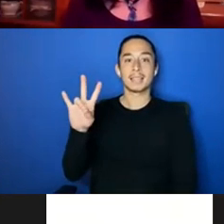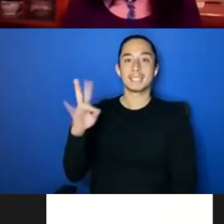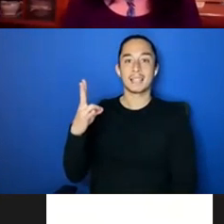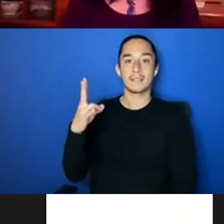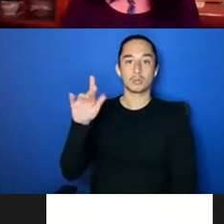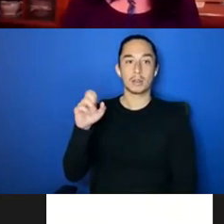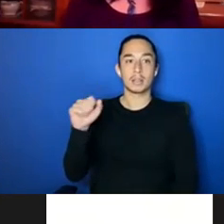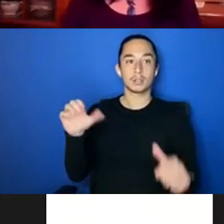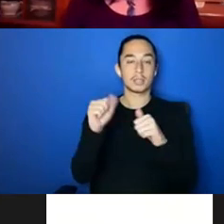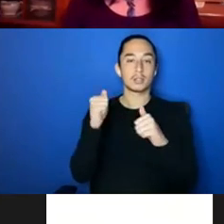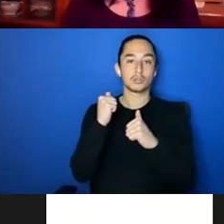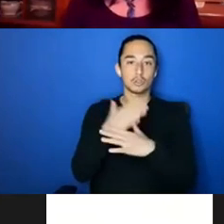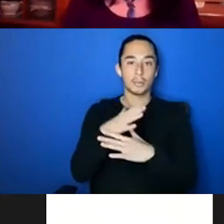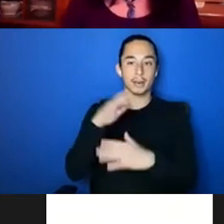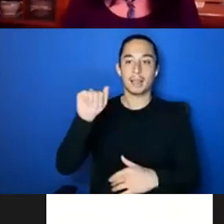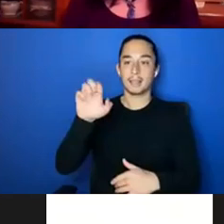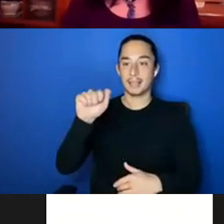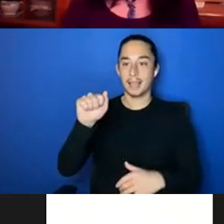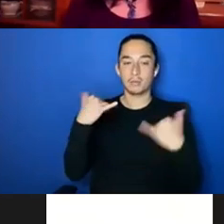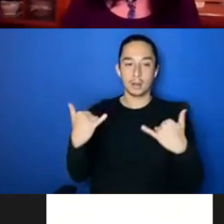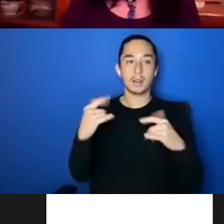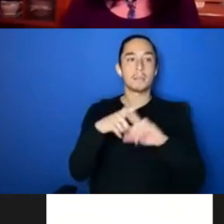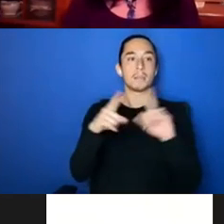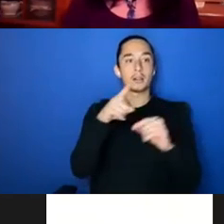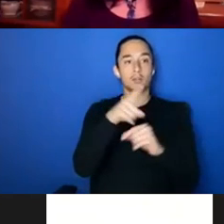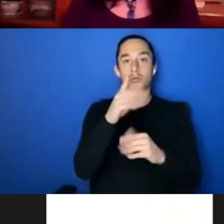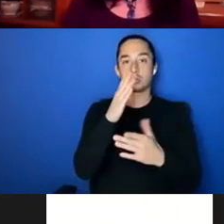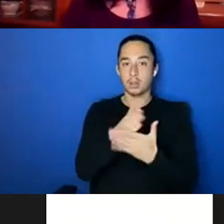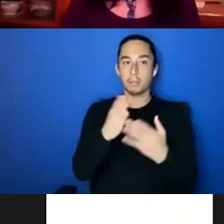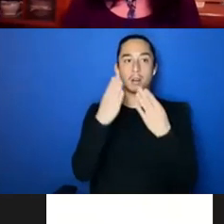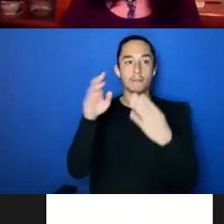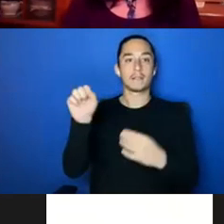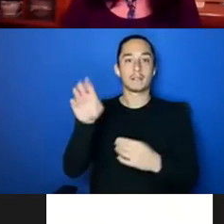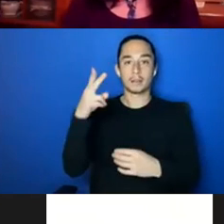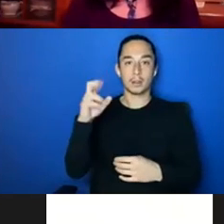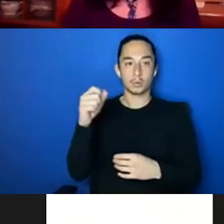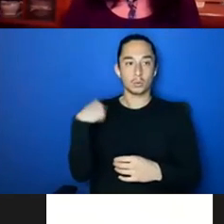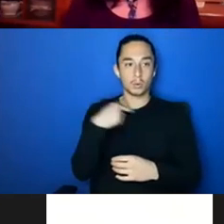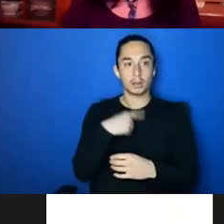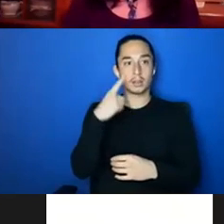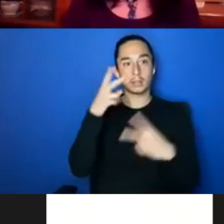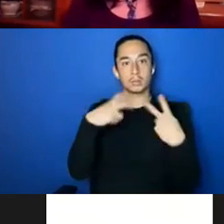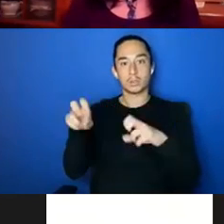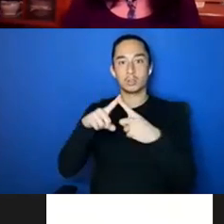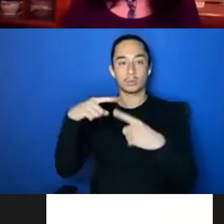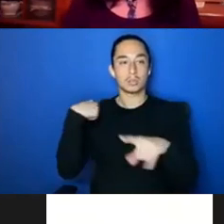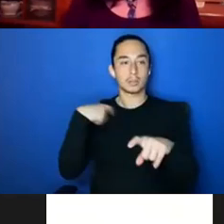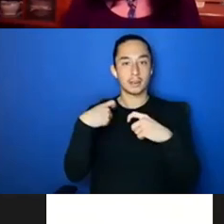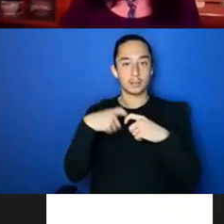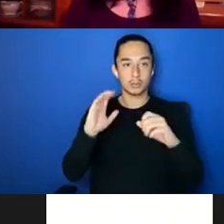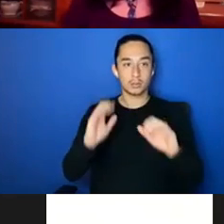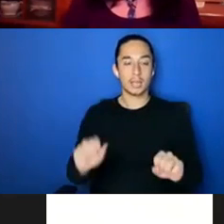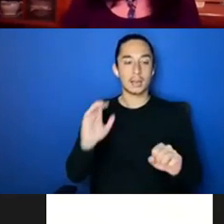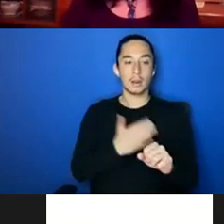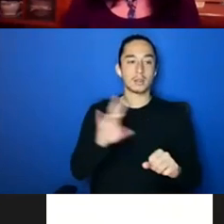doing German at AEA right now, but since German is not being offered at San Diego High School and we're thinking of switching to Spanish, can our 7th